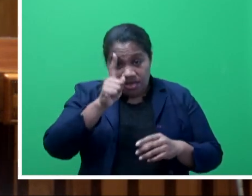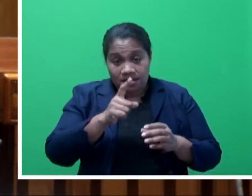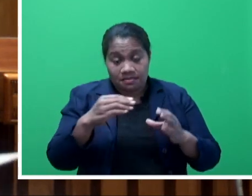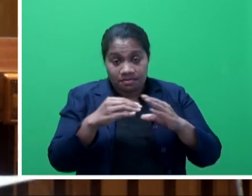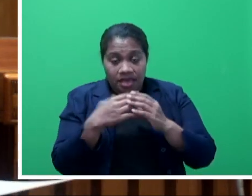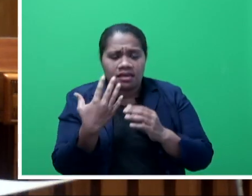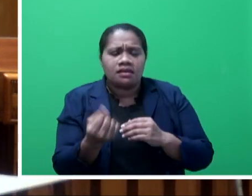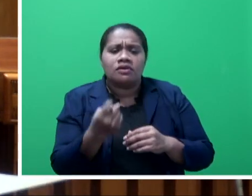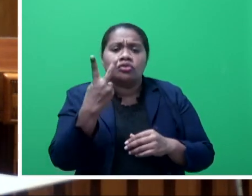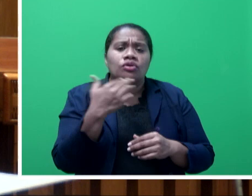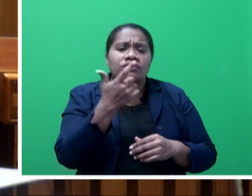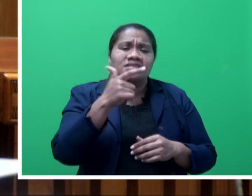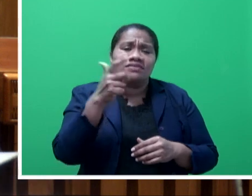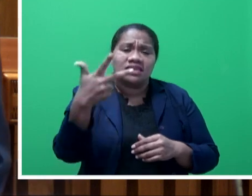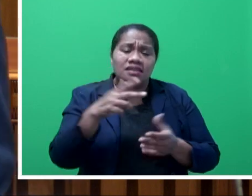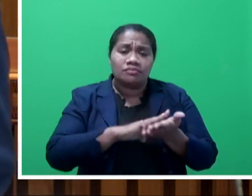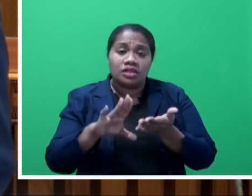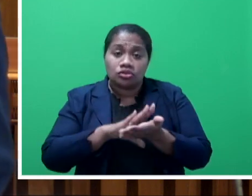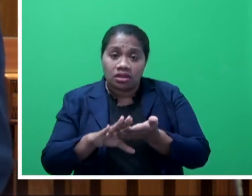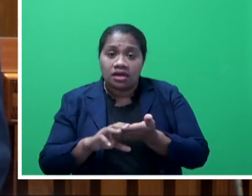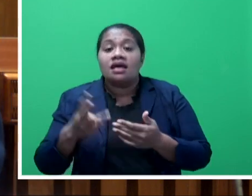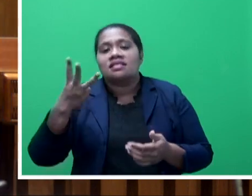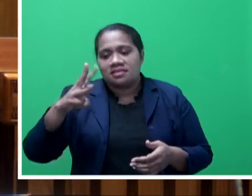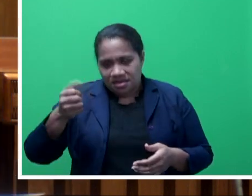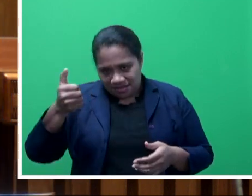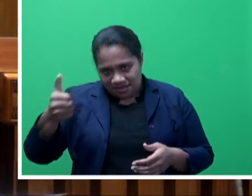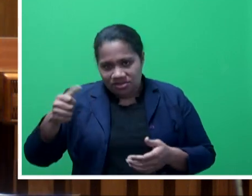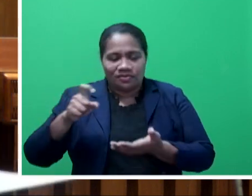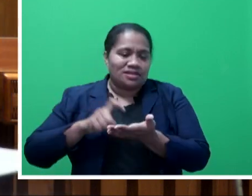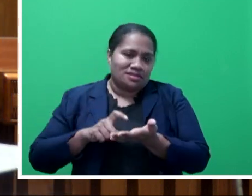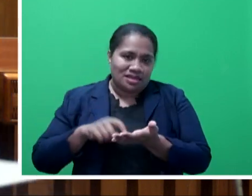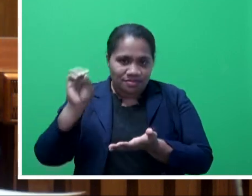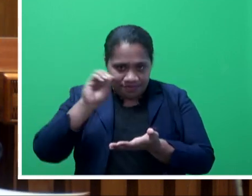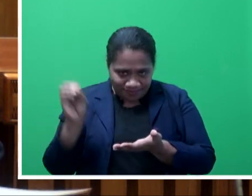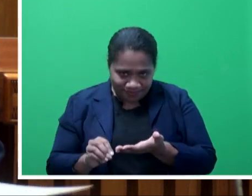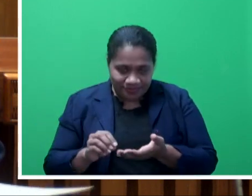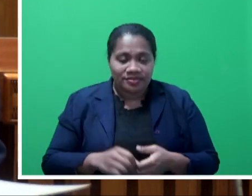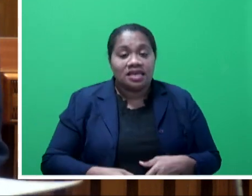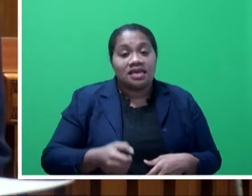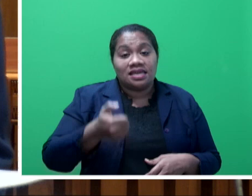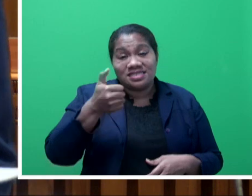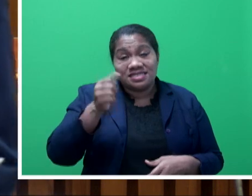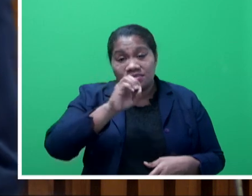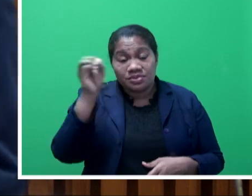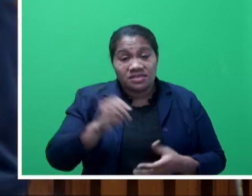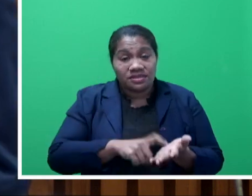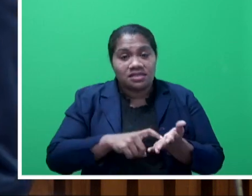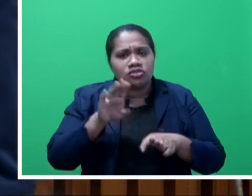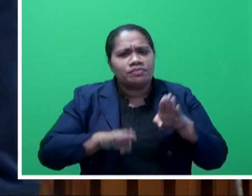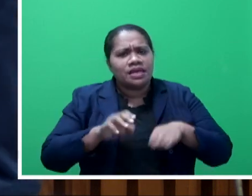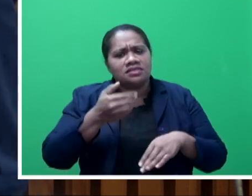have $278 million, which is 36% of the debt, and 6% of the debt, the balance, is $47